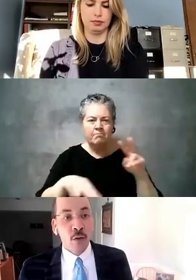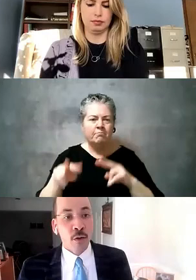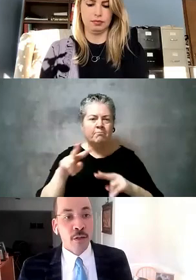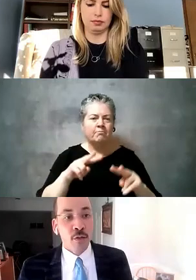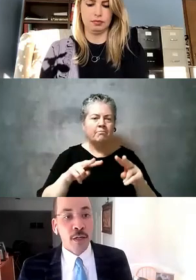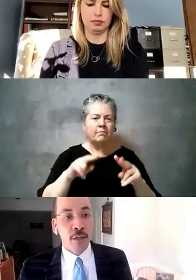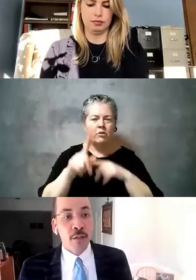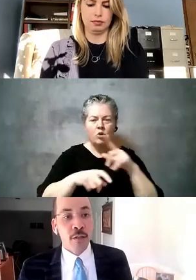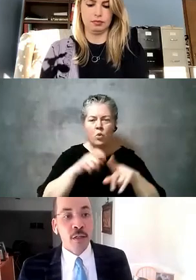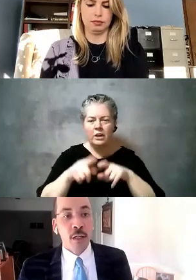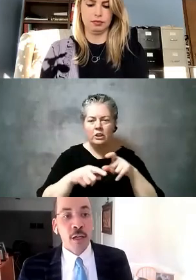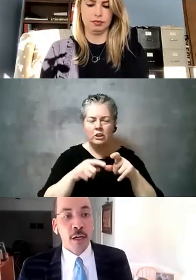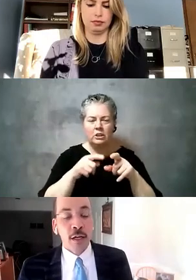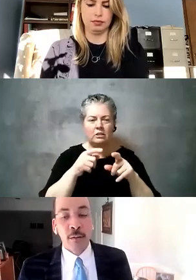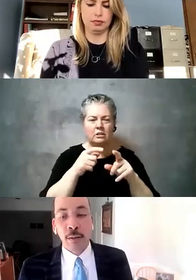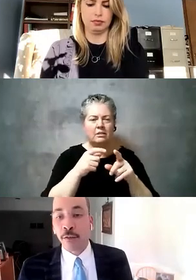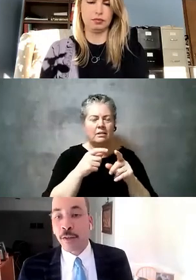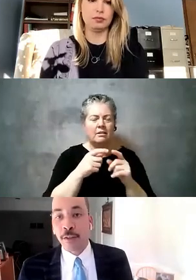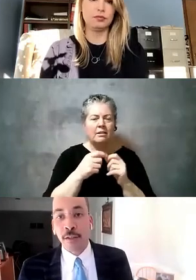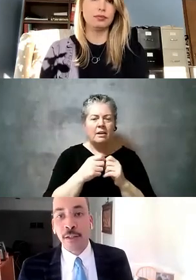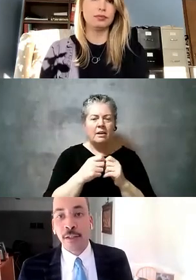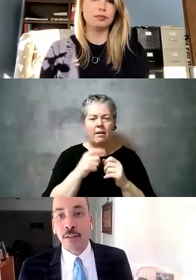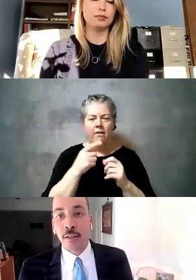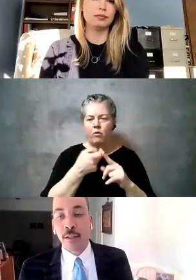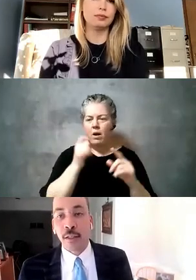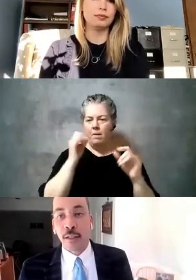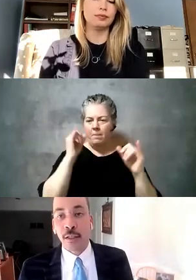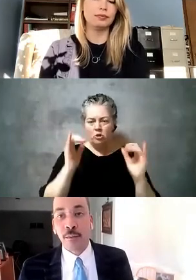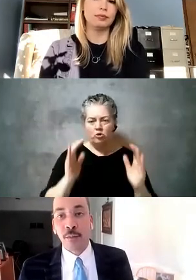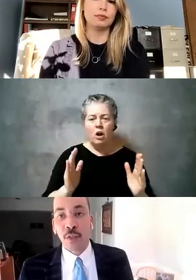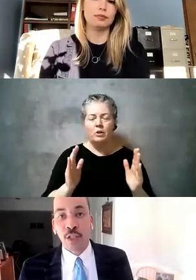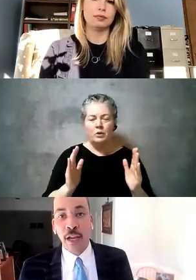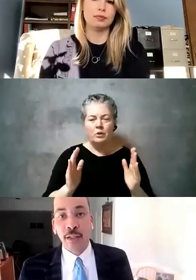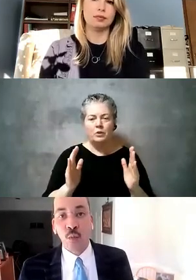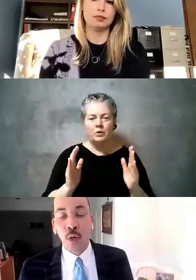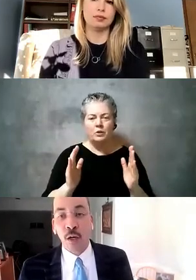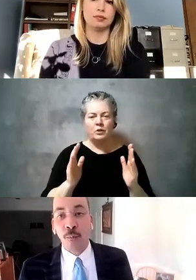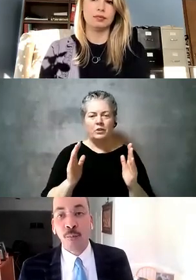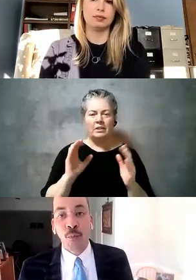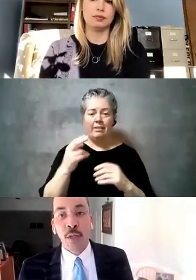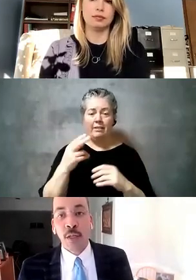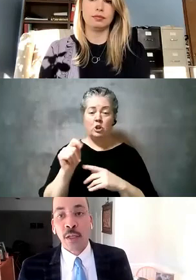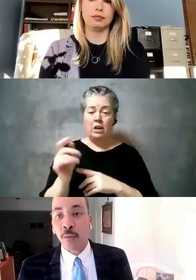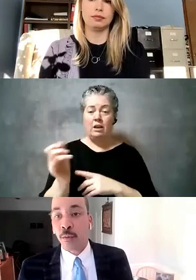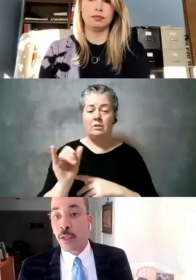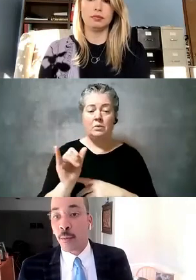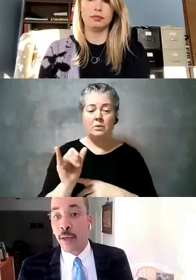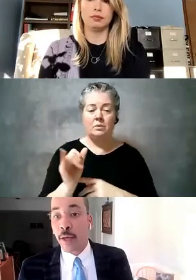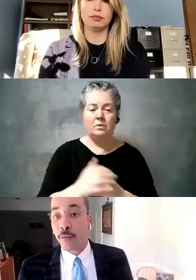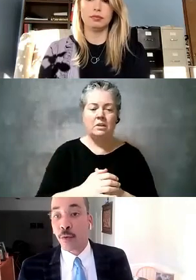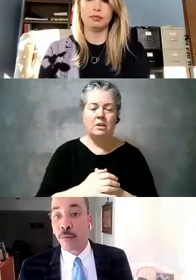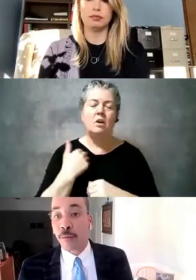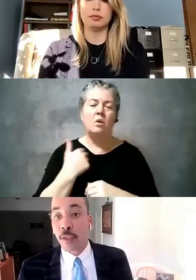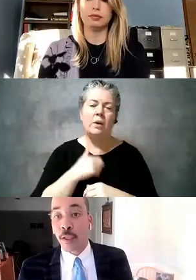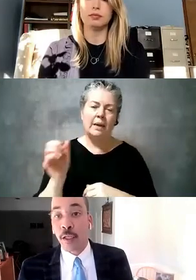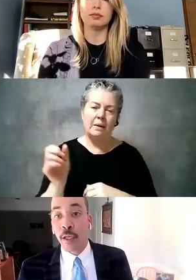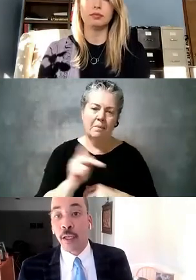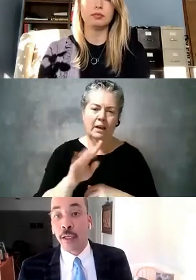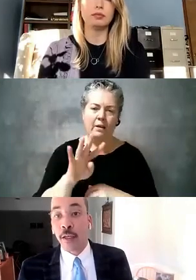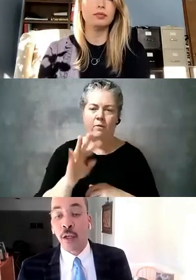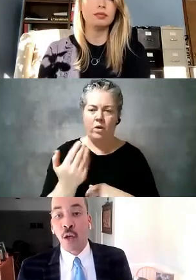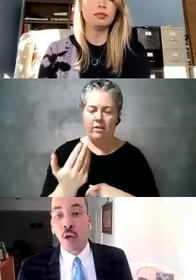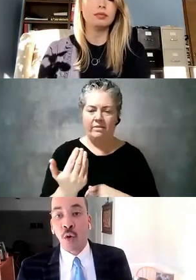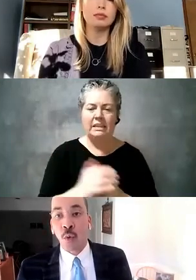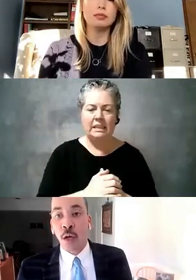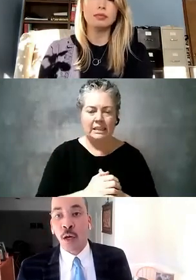questions to our instructors. That's in the chat as well. And we can come back at 4:15.